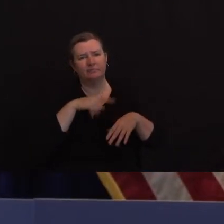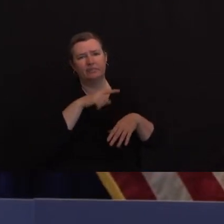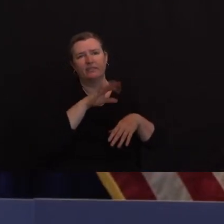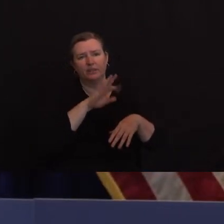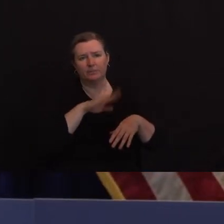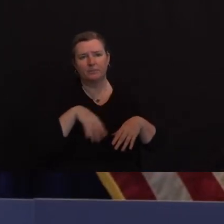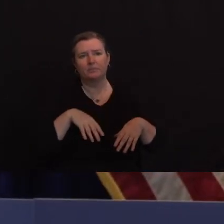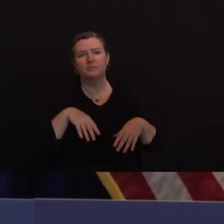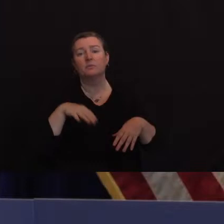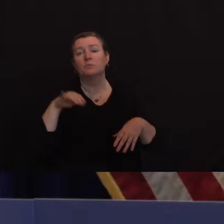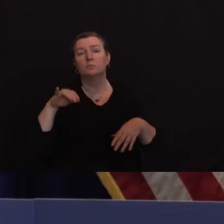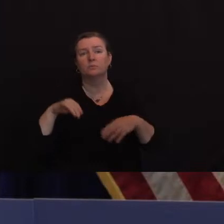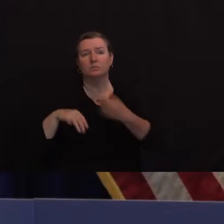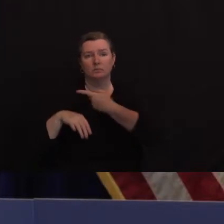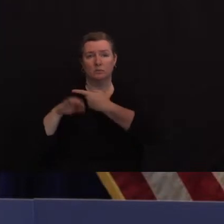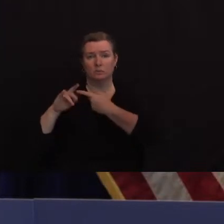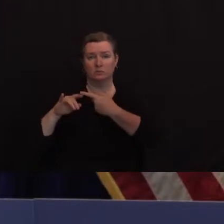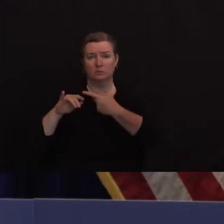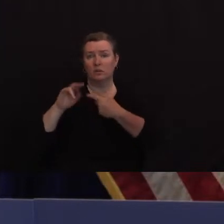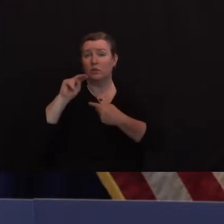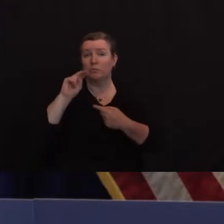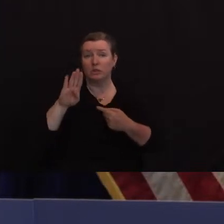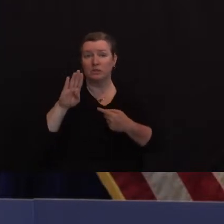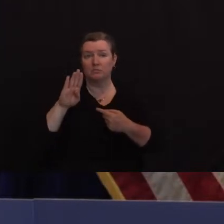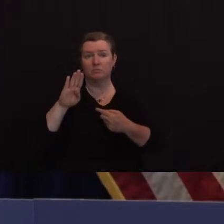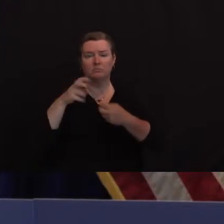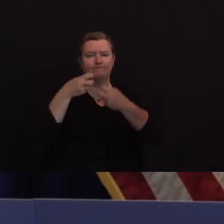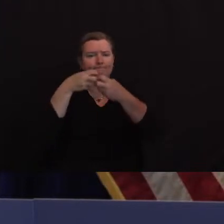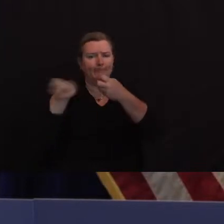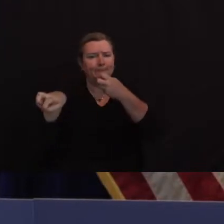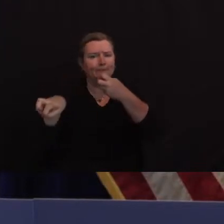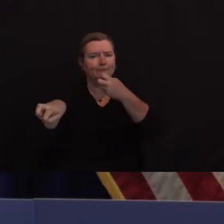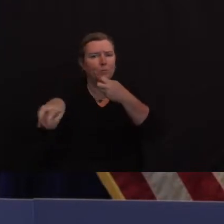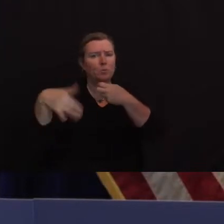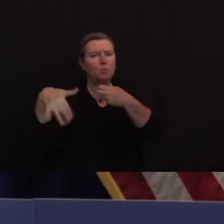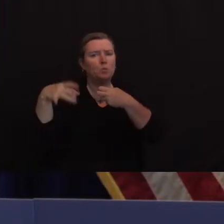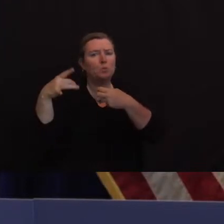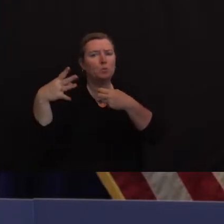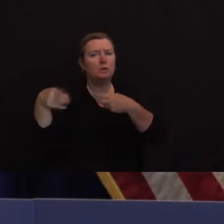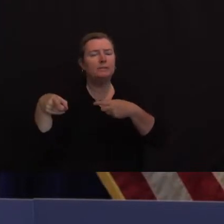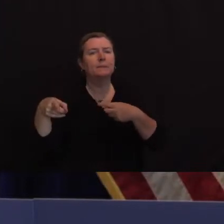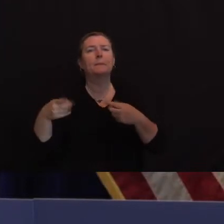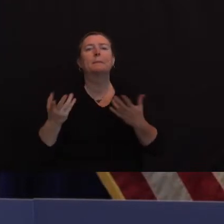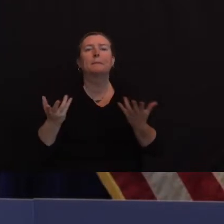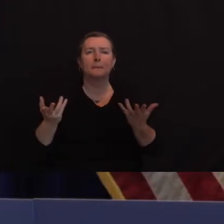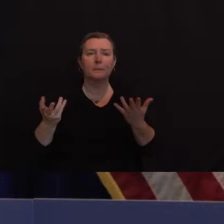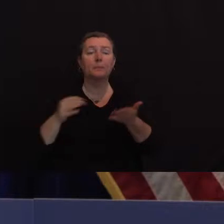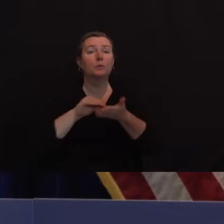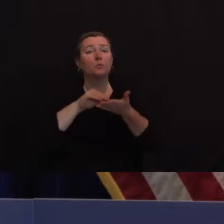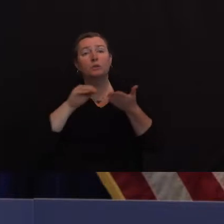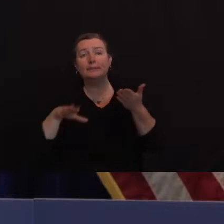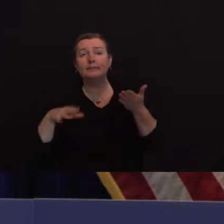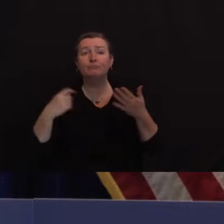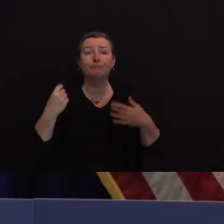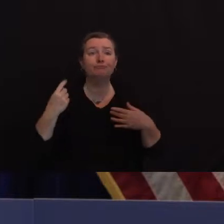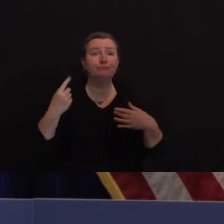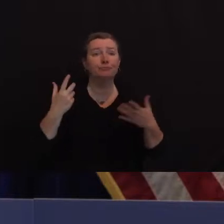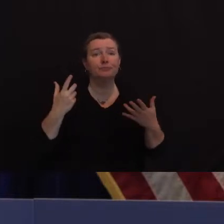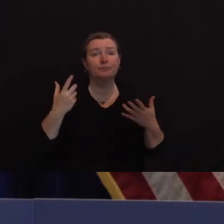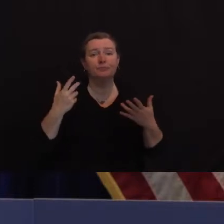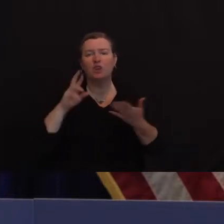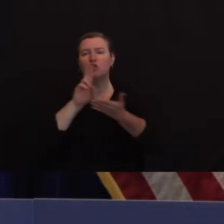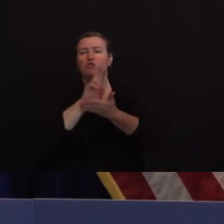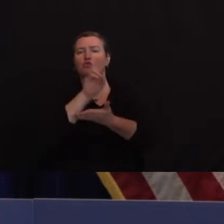difficult. It's the one city because of the students. Remember, Rutgers was the first university in the United States